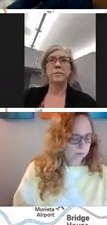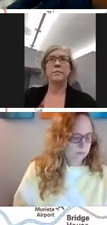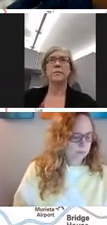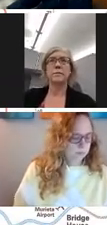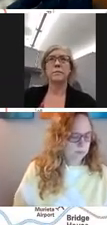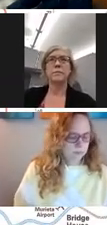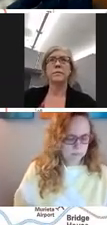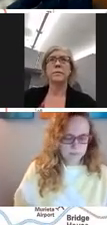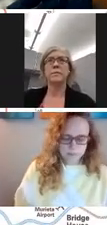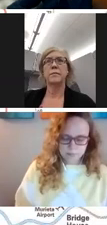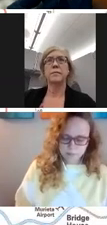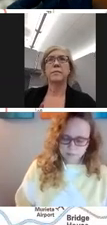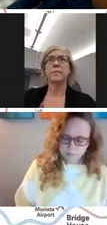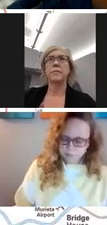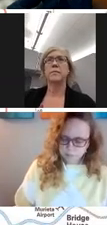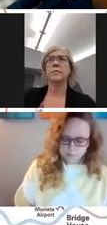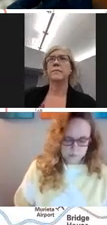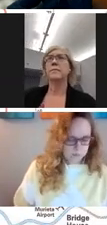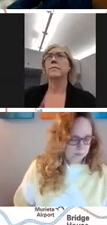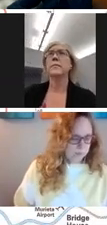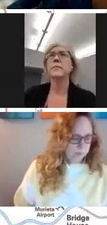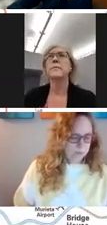one disability program. So